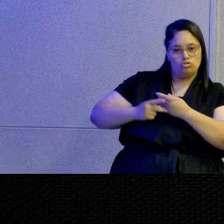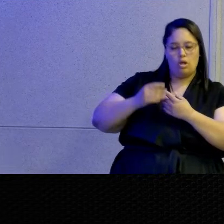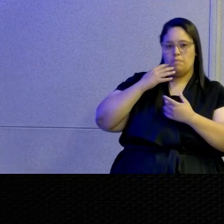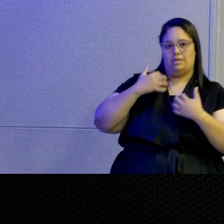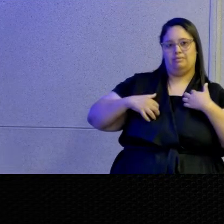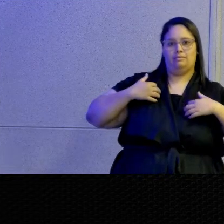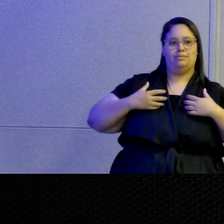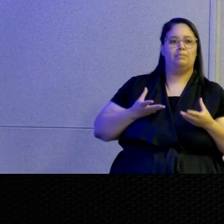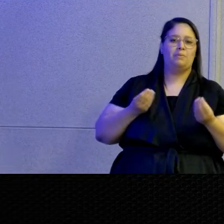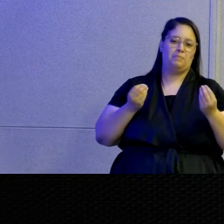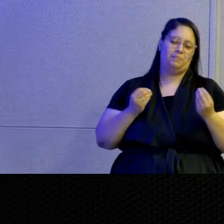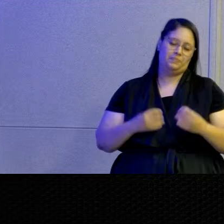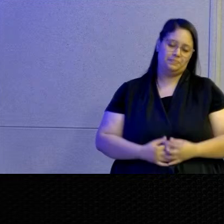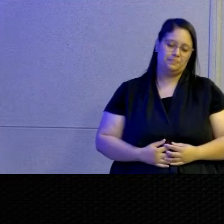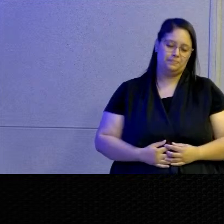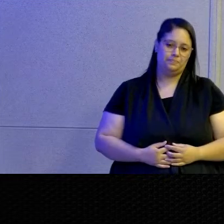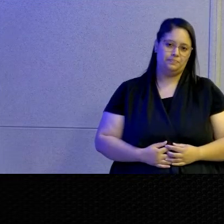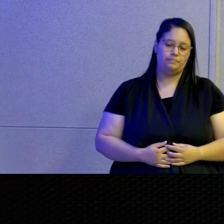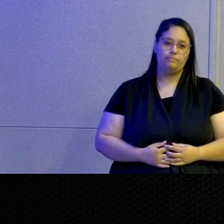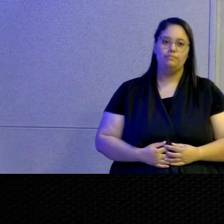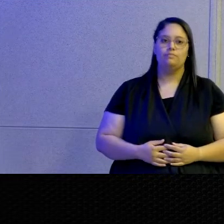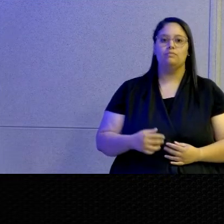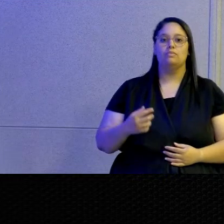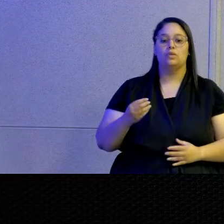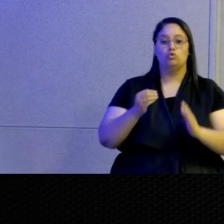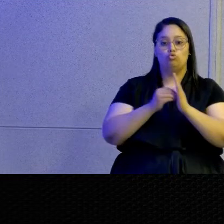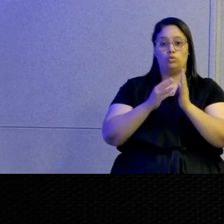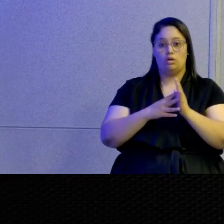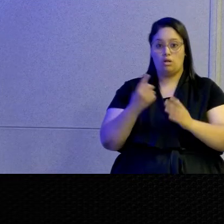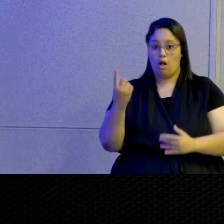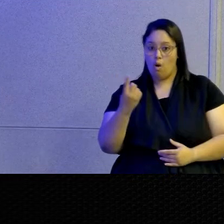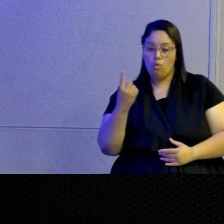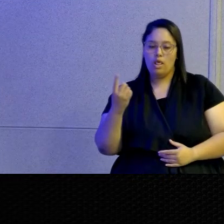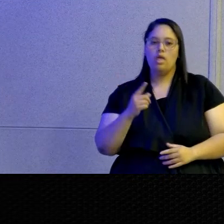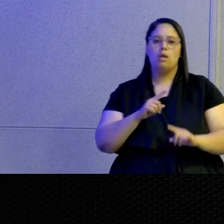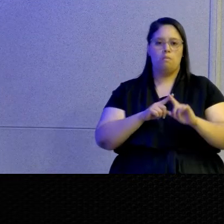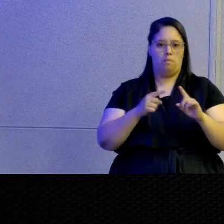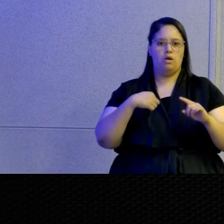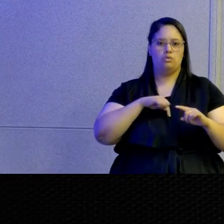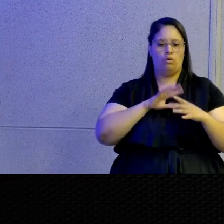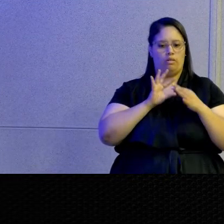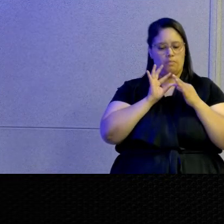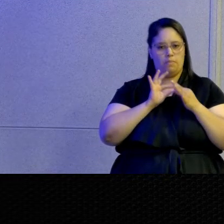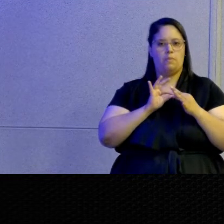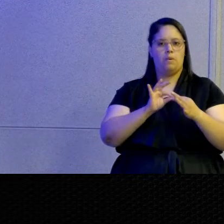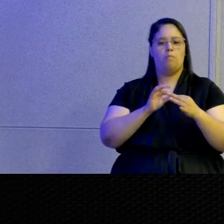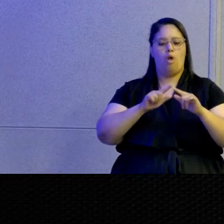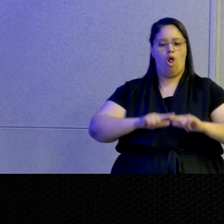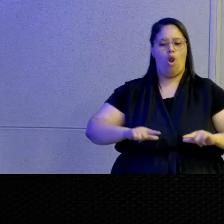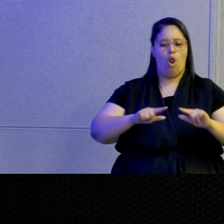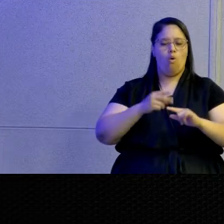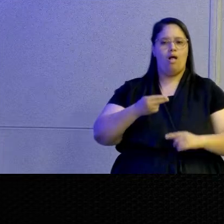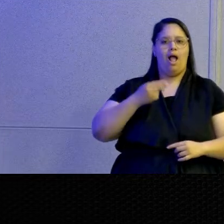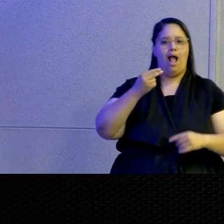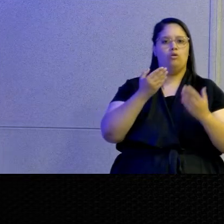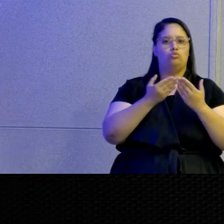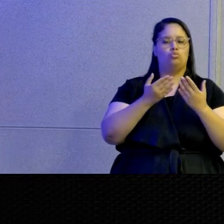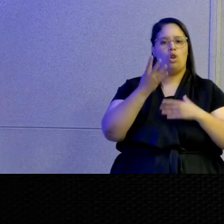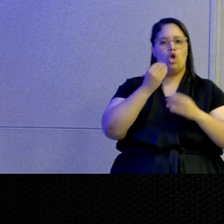excited. Not only our students, but we also engage local high school learners.